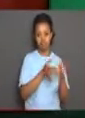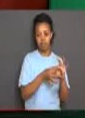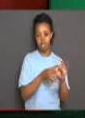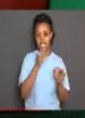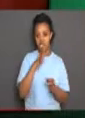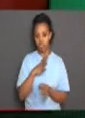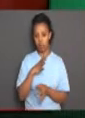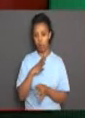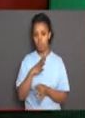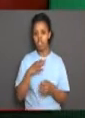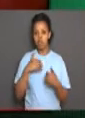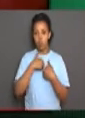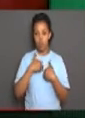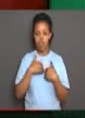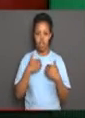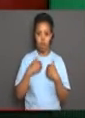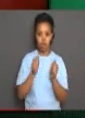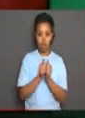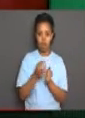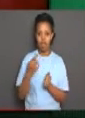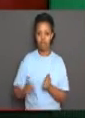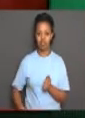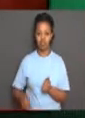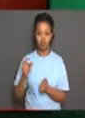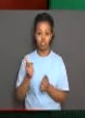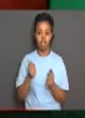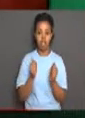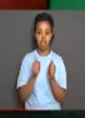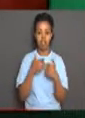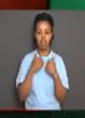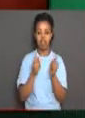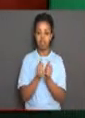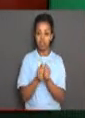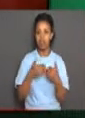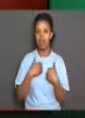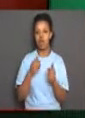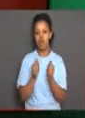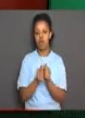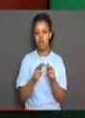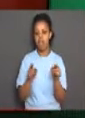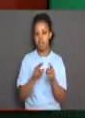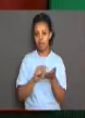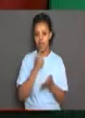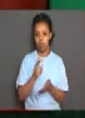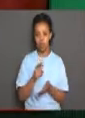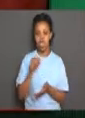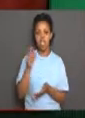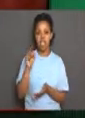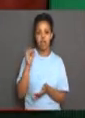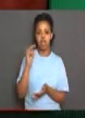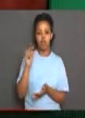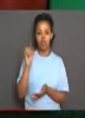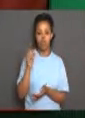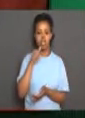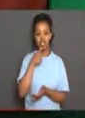from those of a monkey or a dog. The similarities in amino acids show